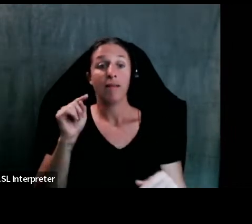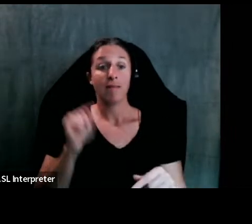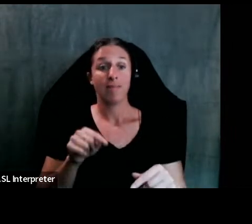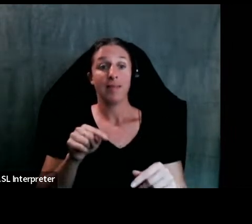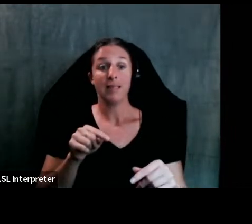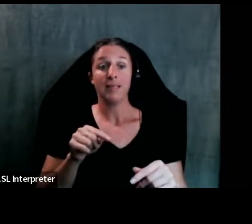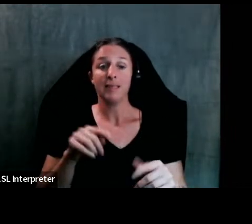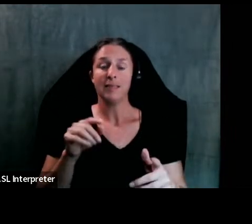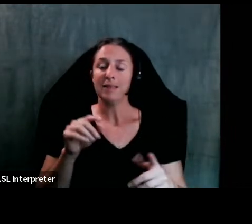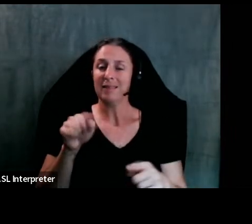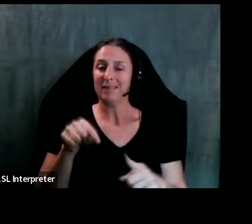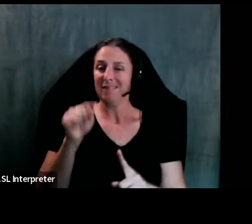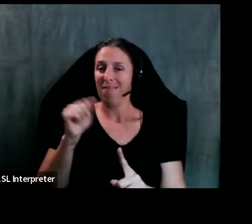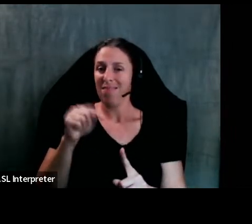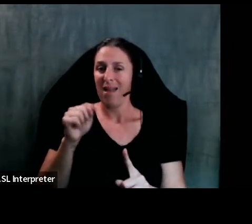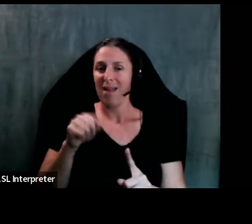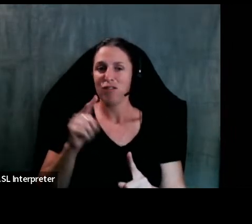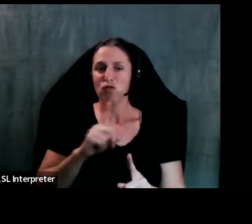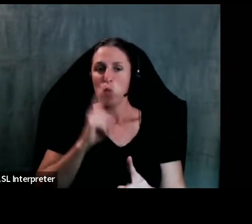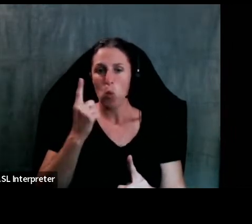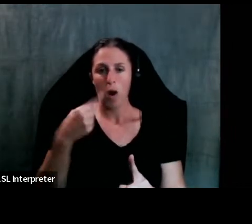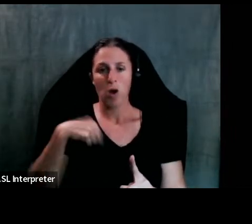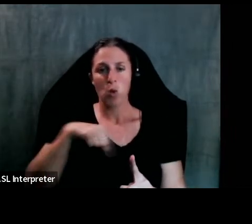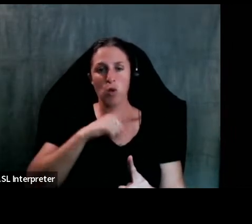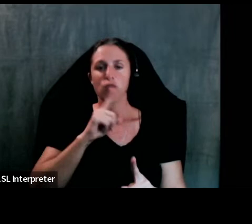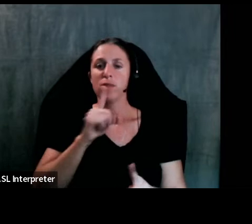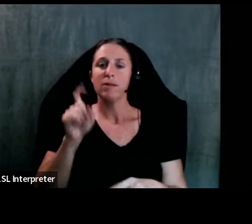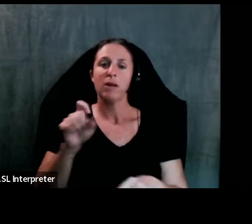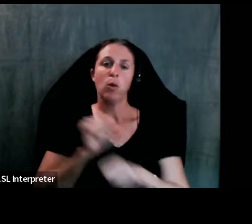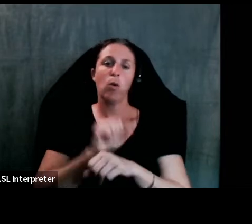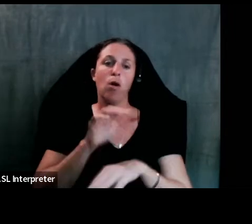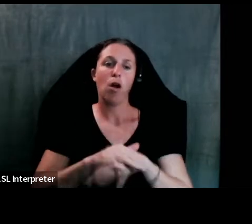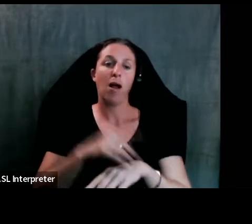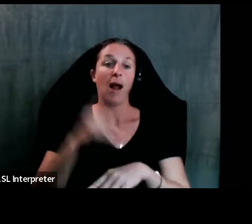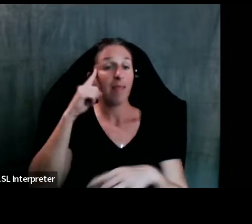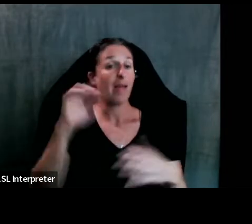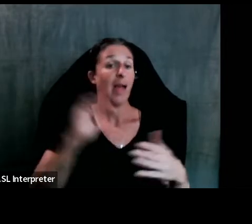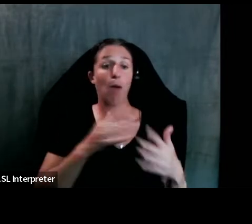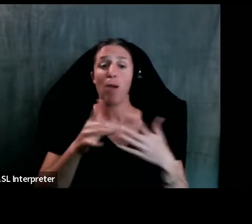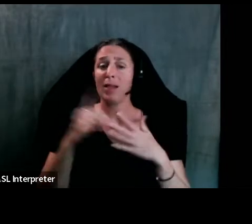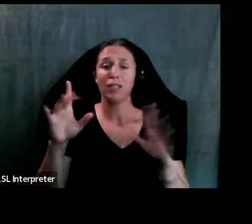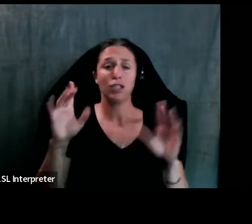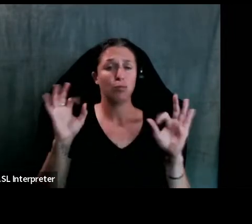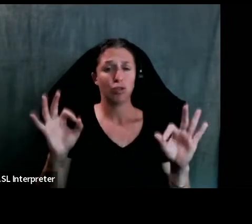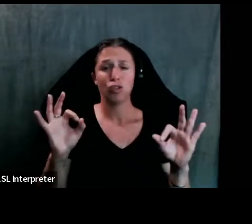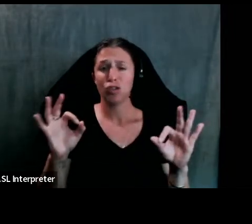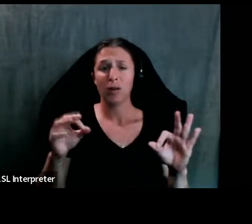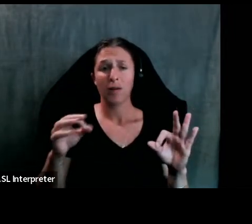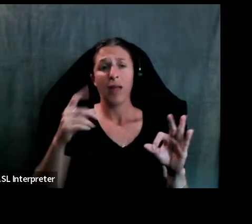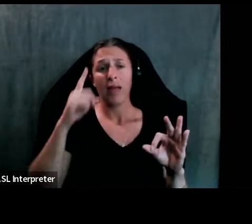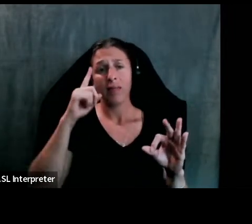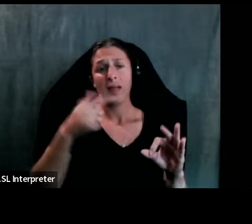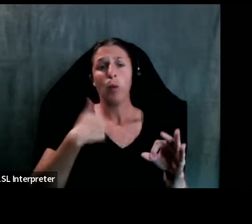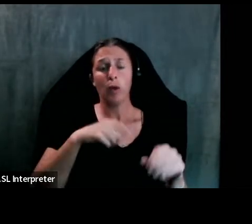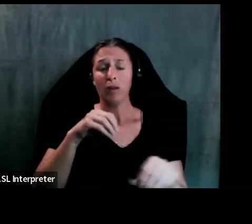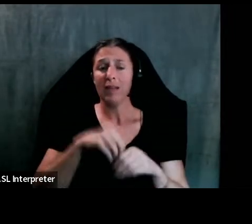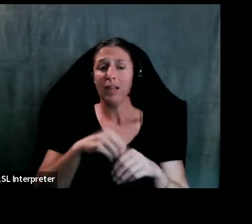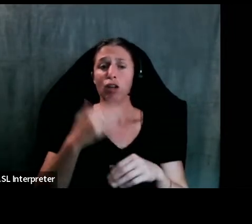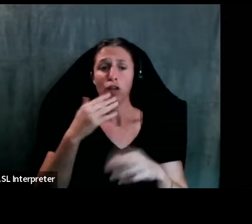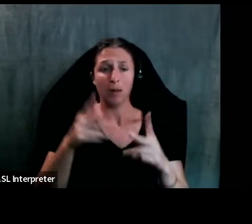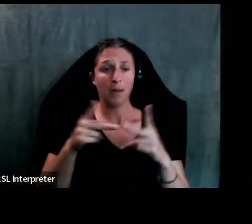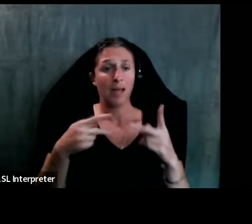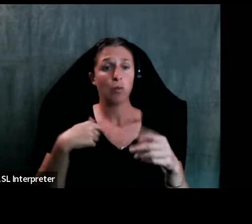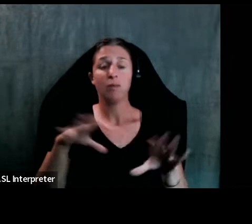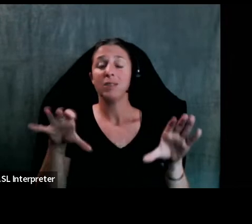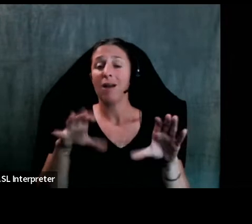is the one thing that I think we need to work on, because I think our leadership is good. I think we are in a good place. We've done a lot